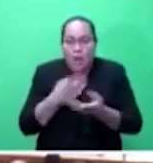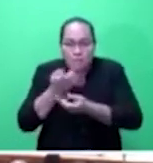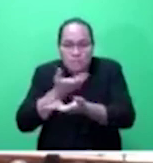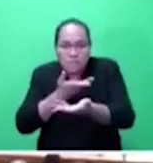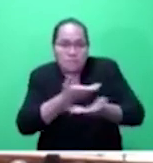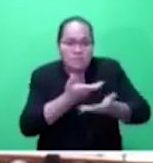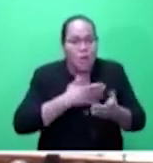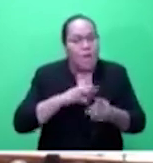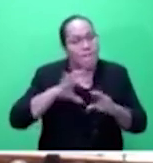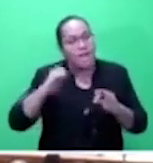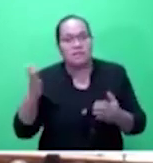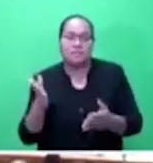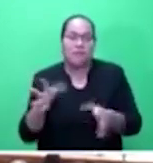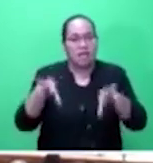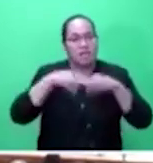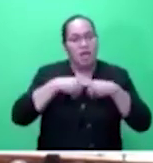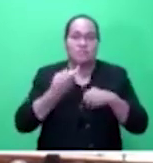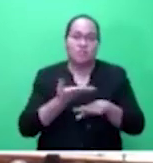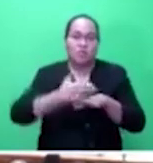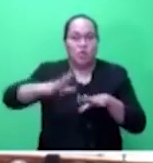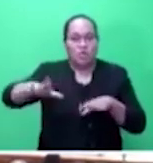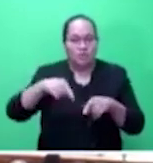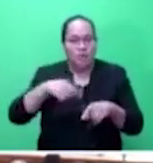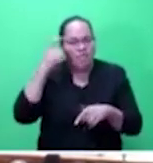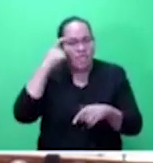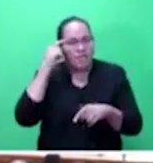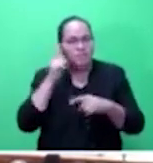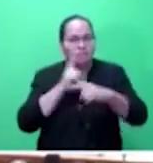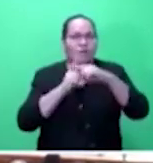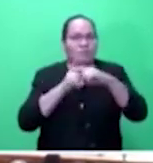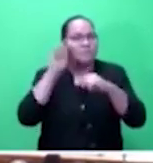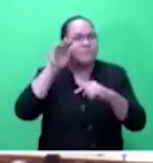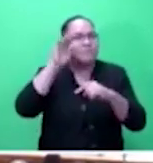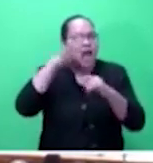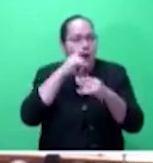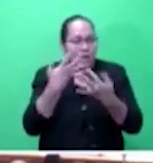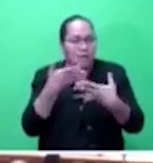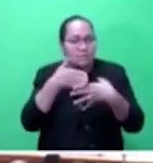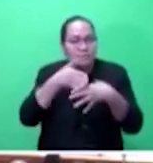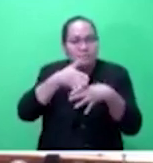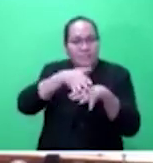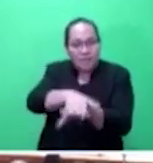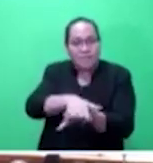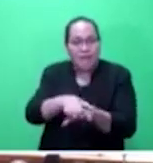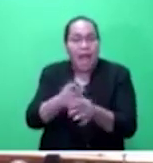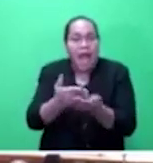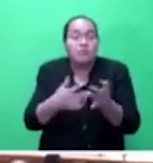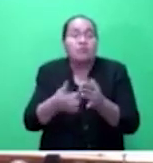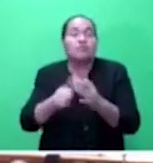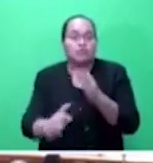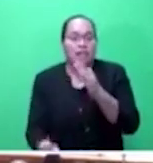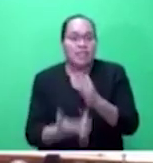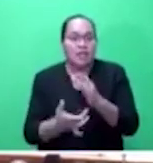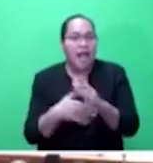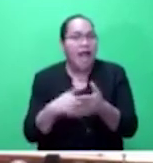We must embrace this new reality and think proactively about how we can adapt by harnessing technology, by